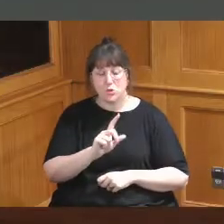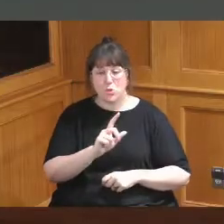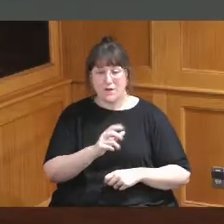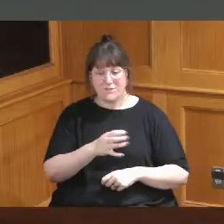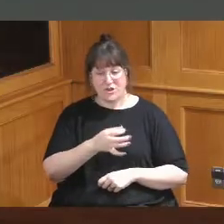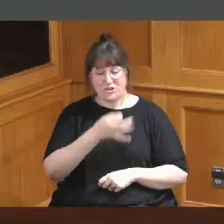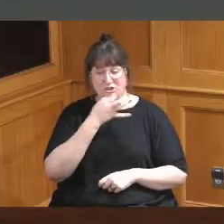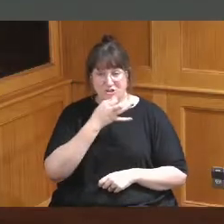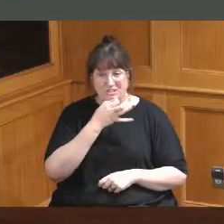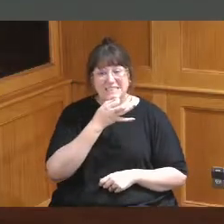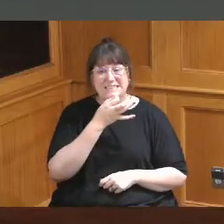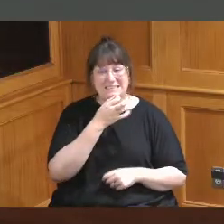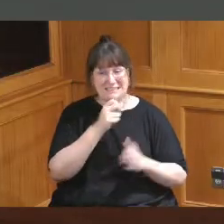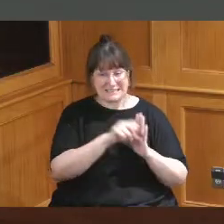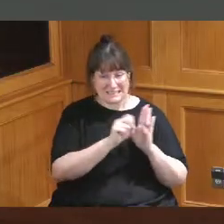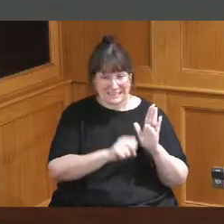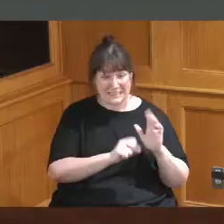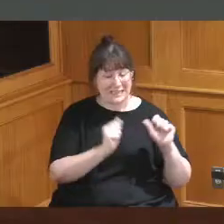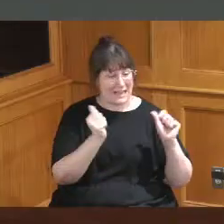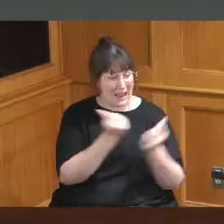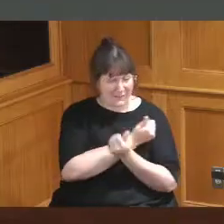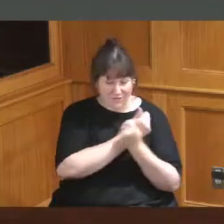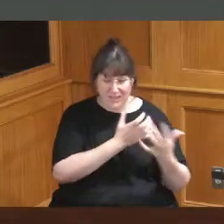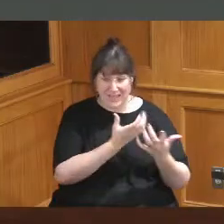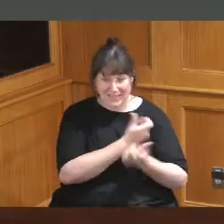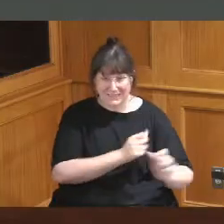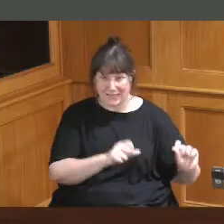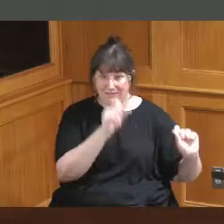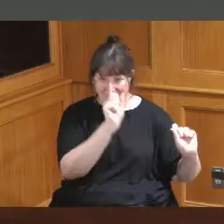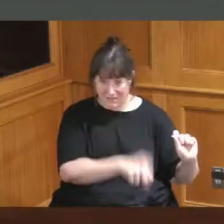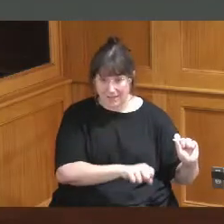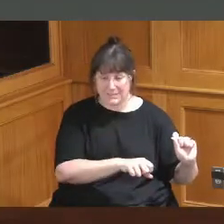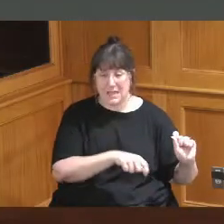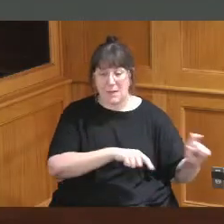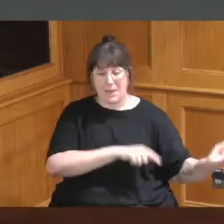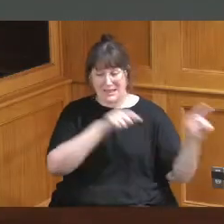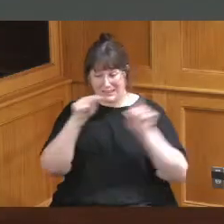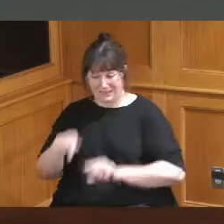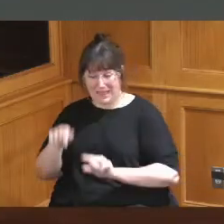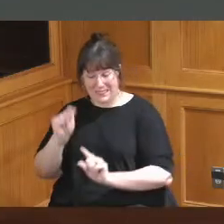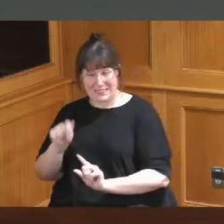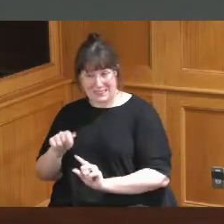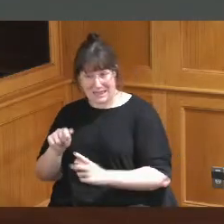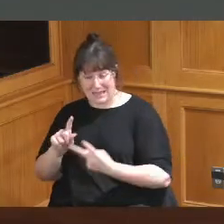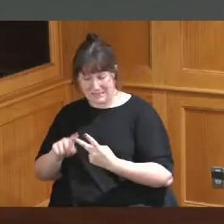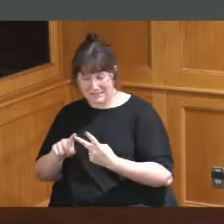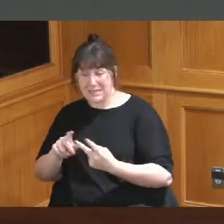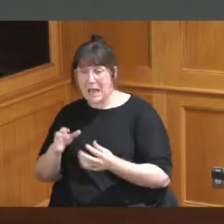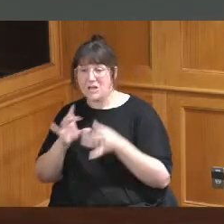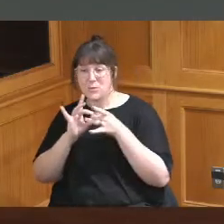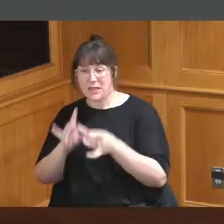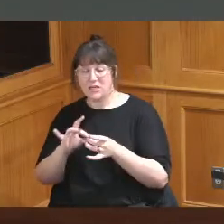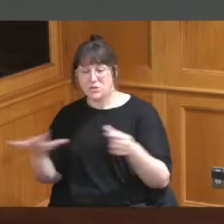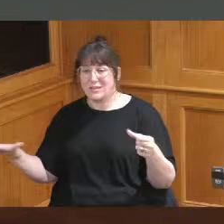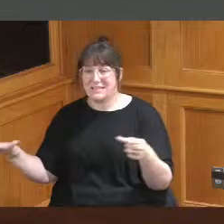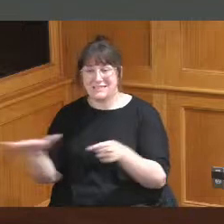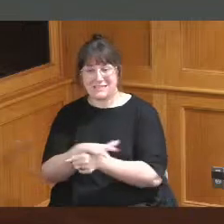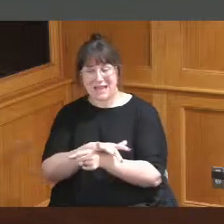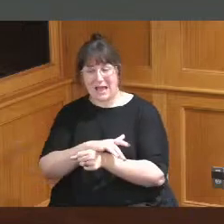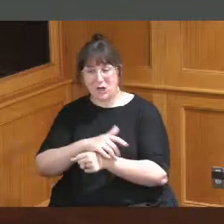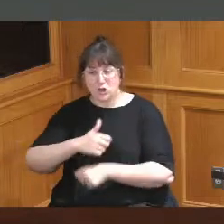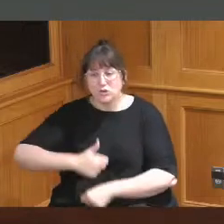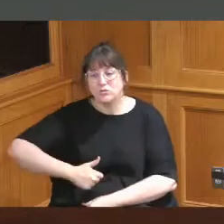music festival, for all that those are safe. What this is related to the entirety of the club vertical